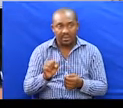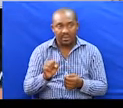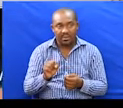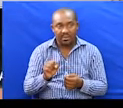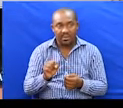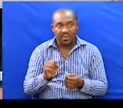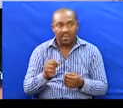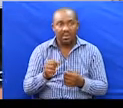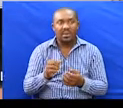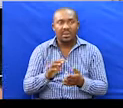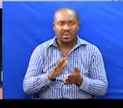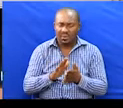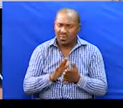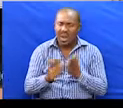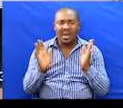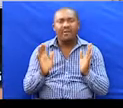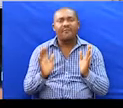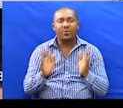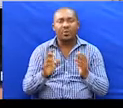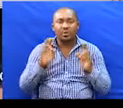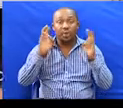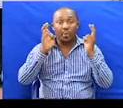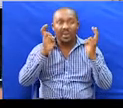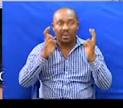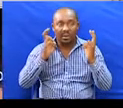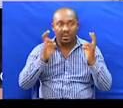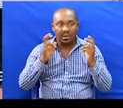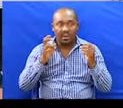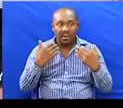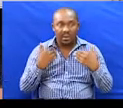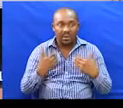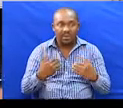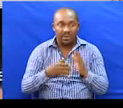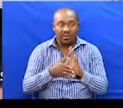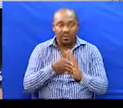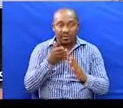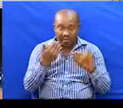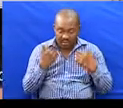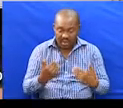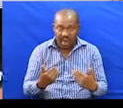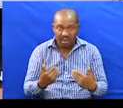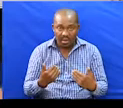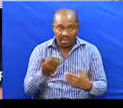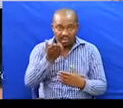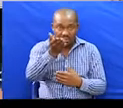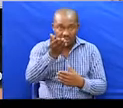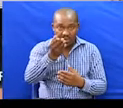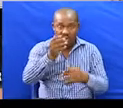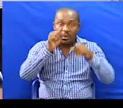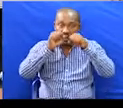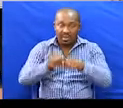is a wonderful topic. So, from now, you have to